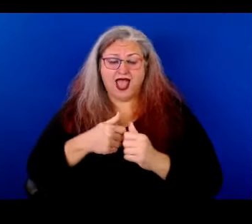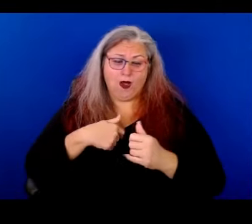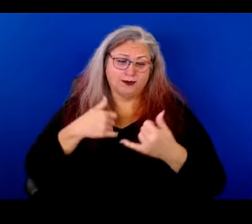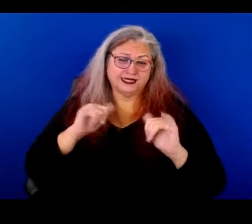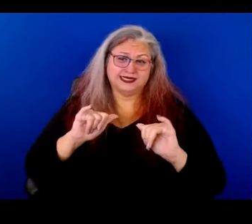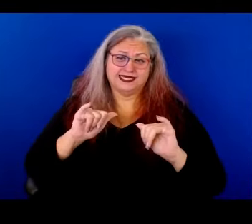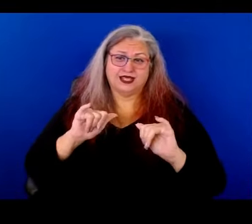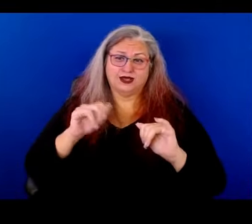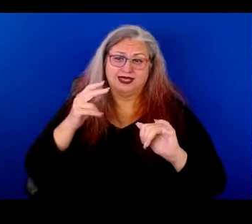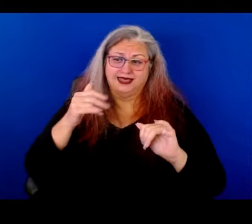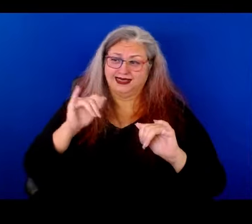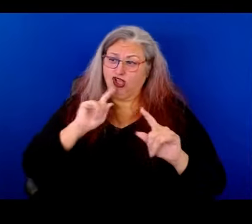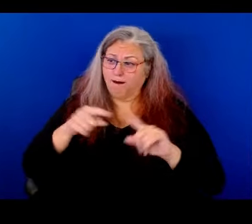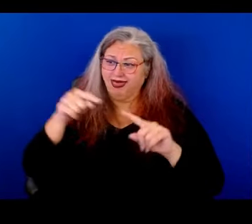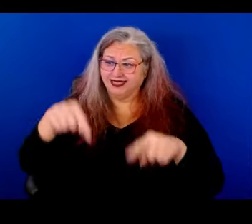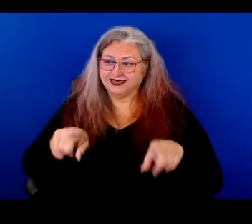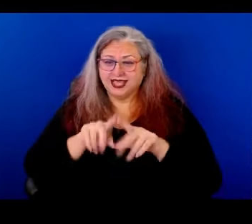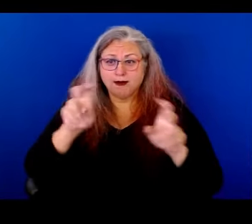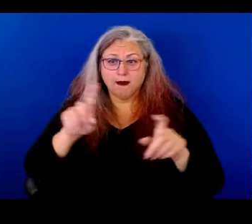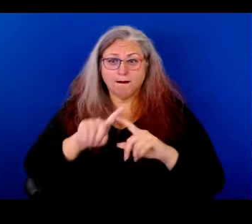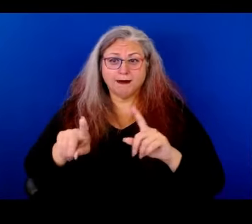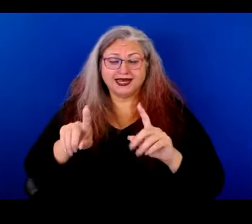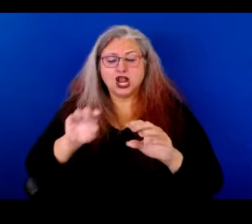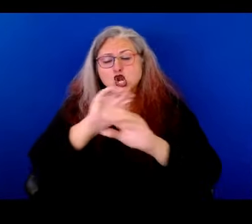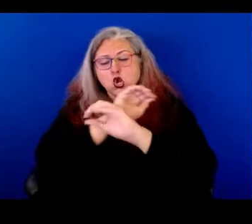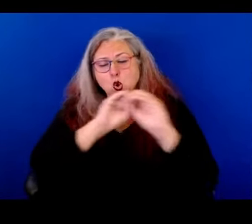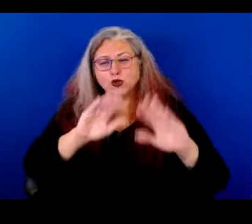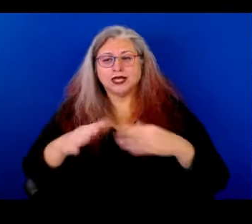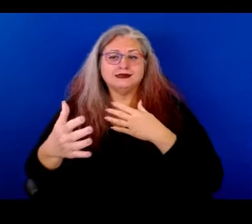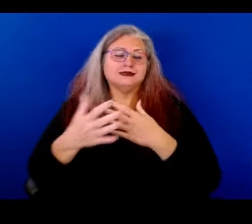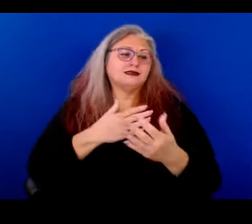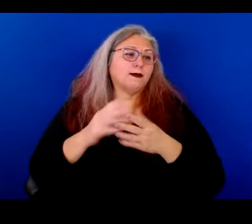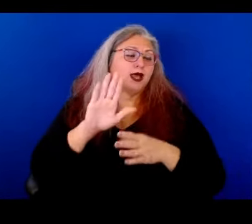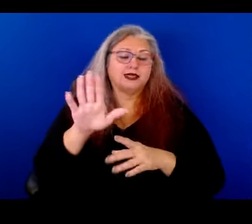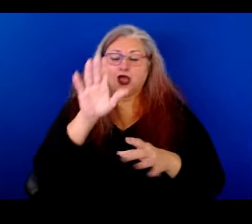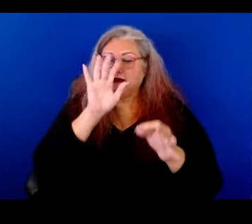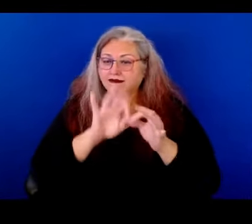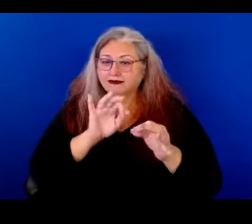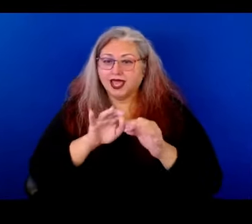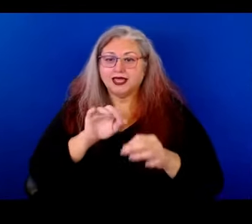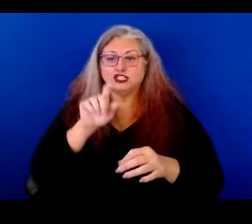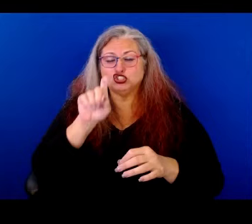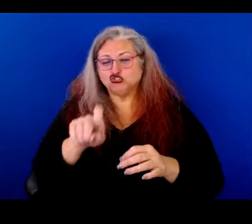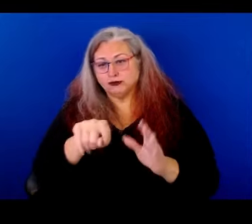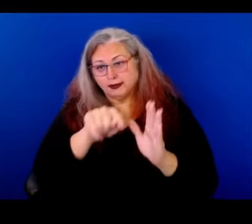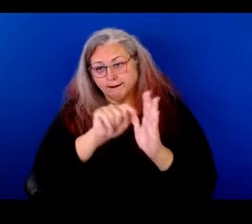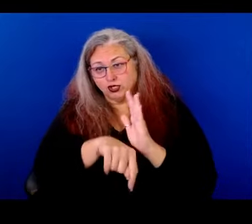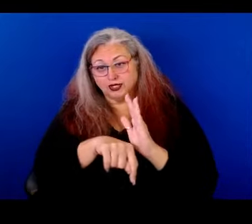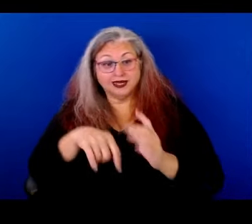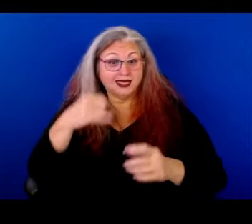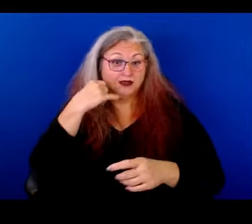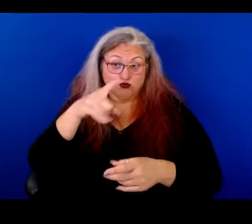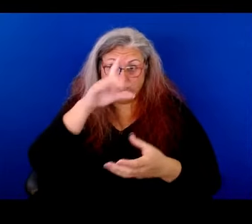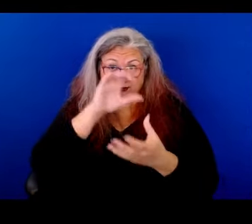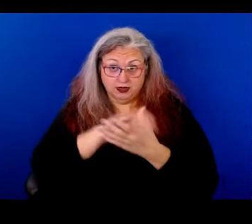still having a conversation that no child, regardless of faith, should be murdered? And if